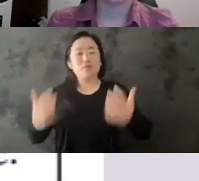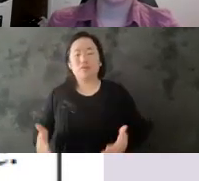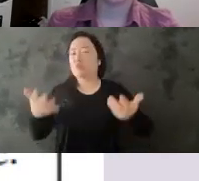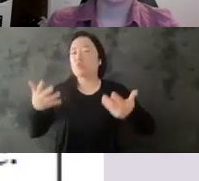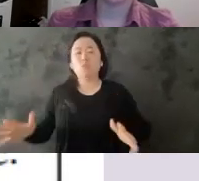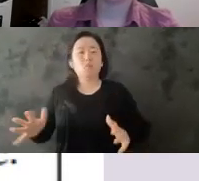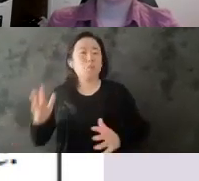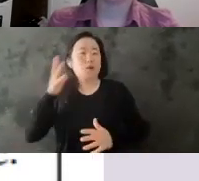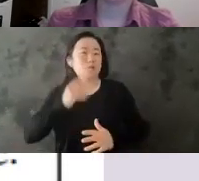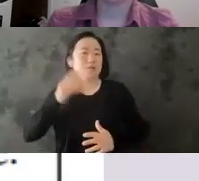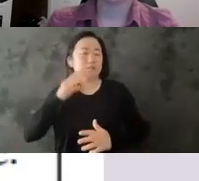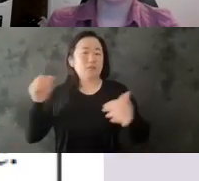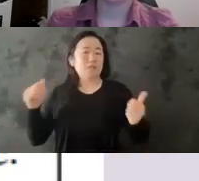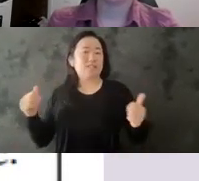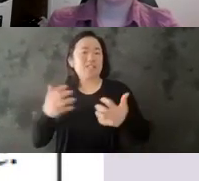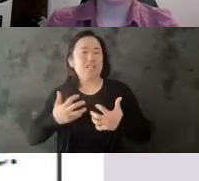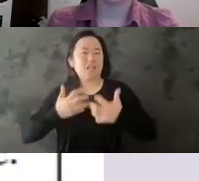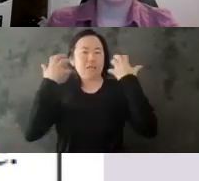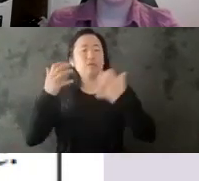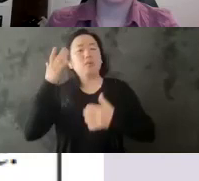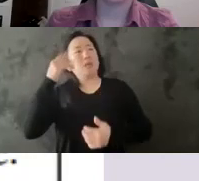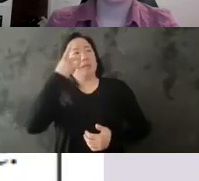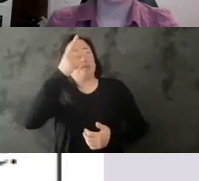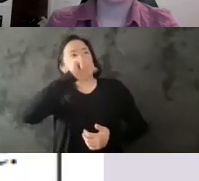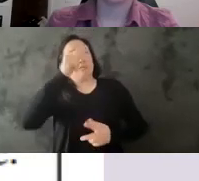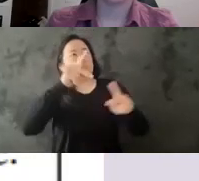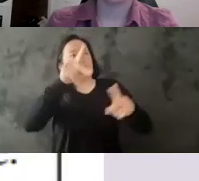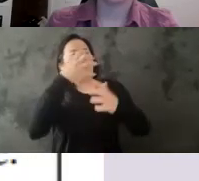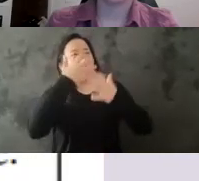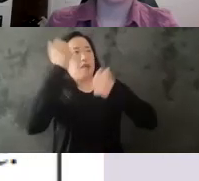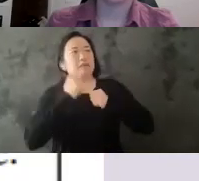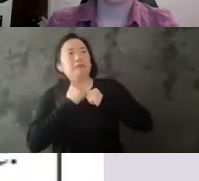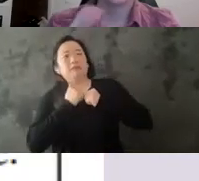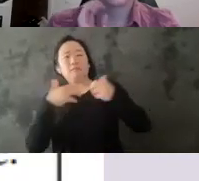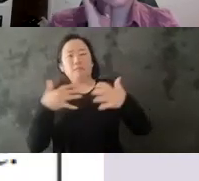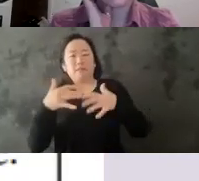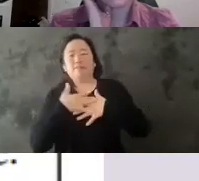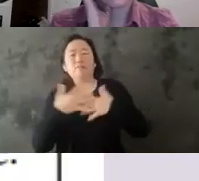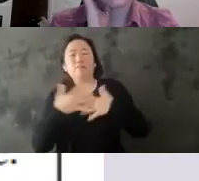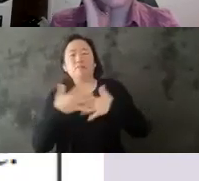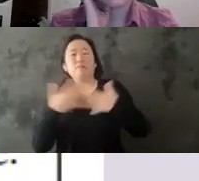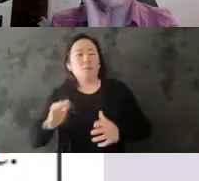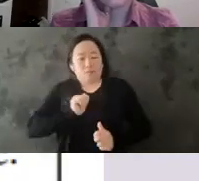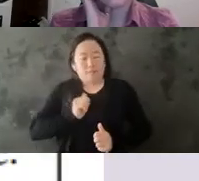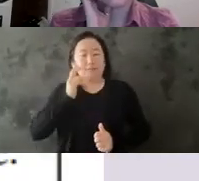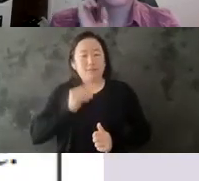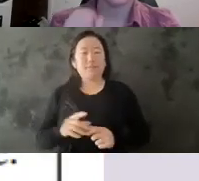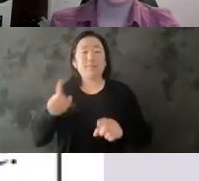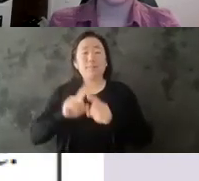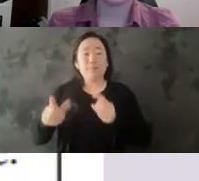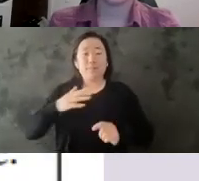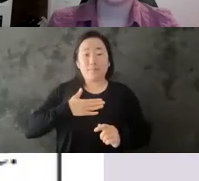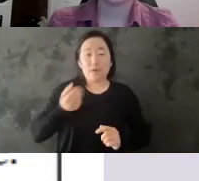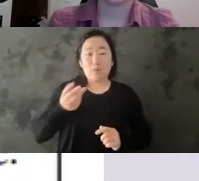really scary that they observed in other people. But if we are able to take ownership of our own anger, it can